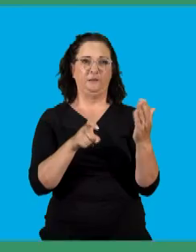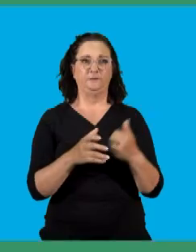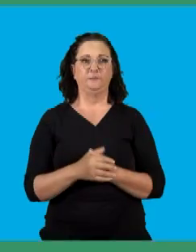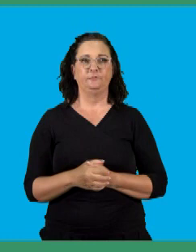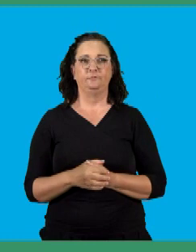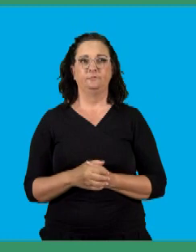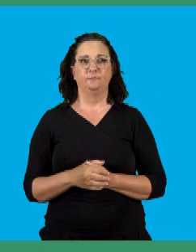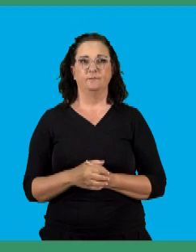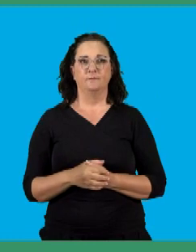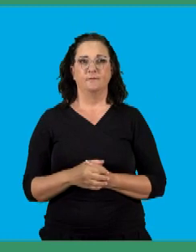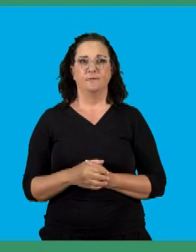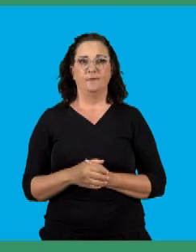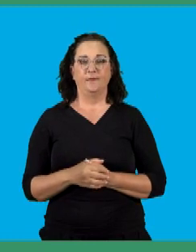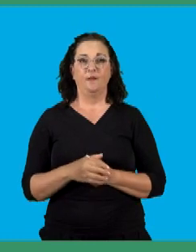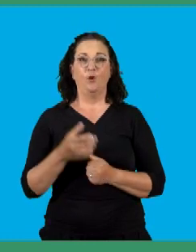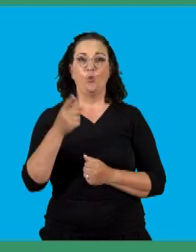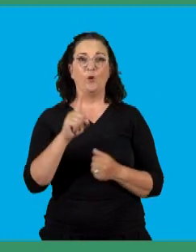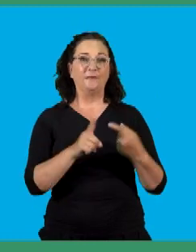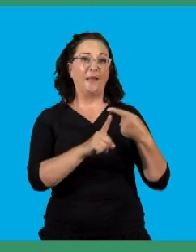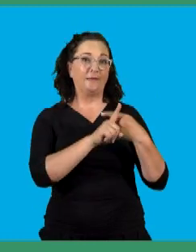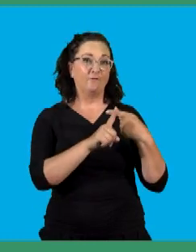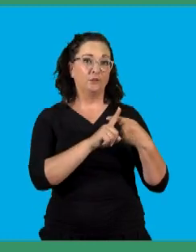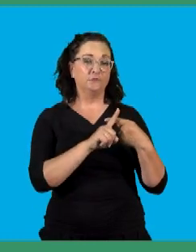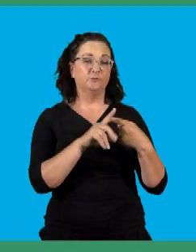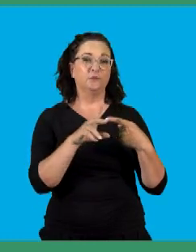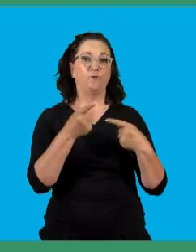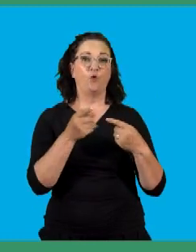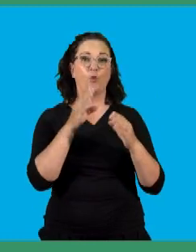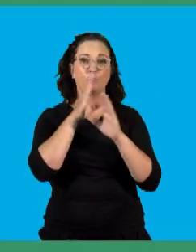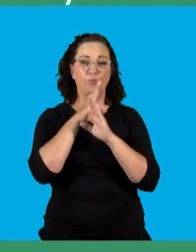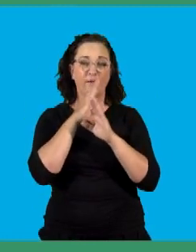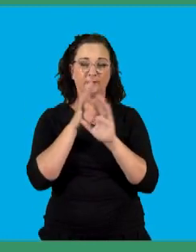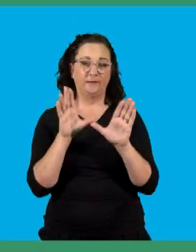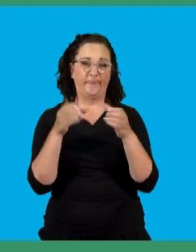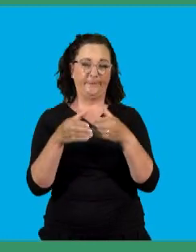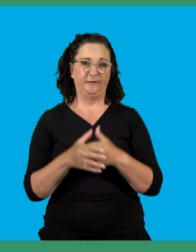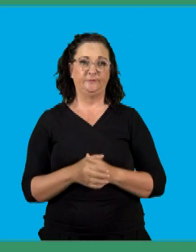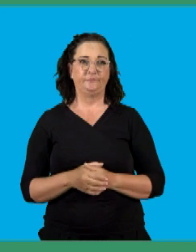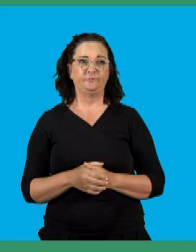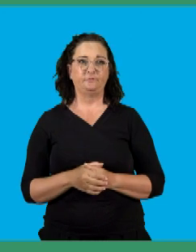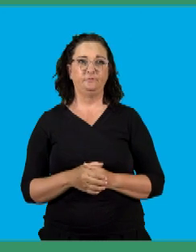question, it says, advise businesses on the advantages of a private company.